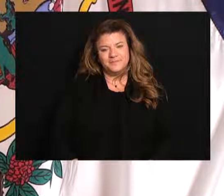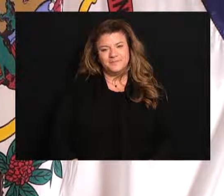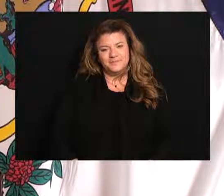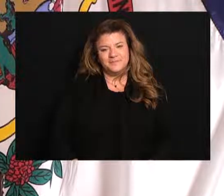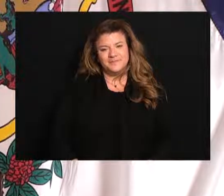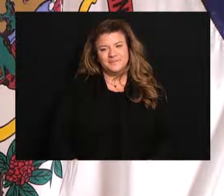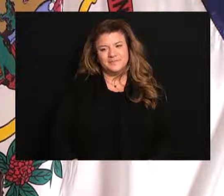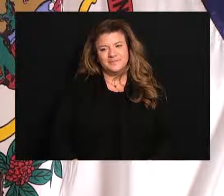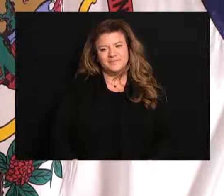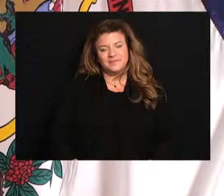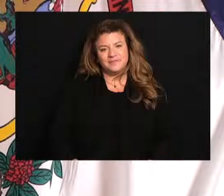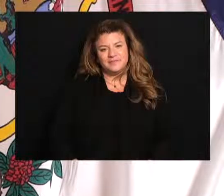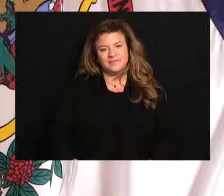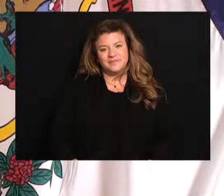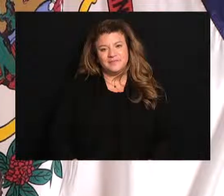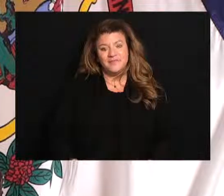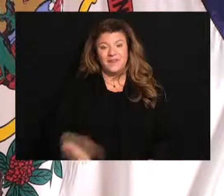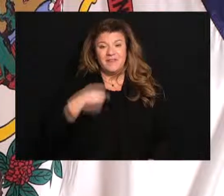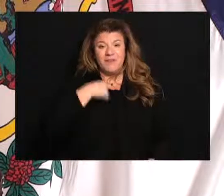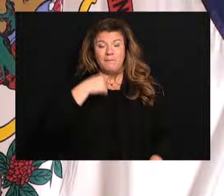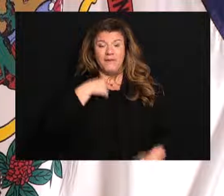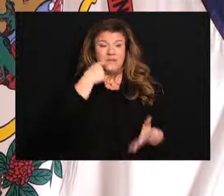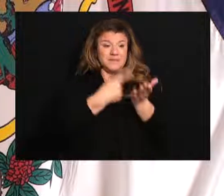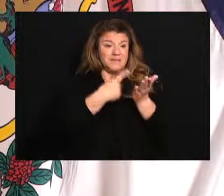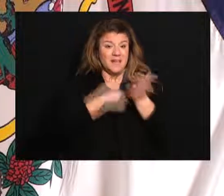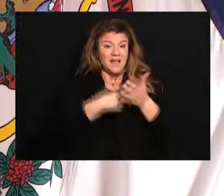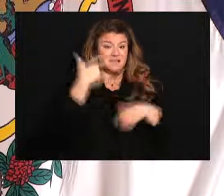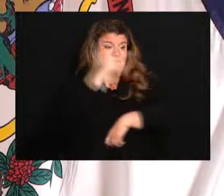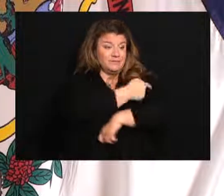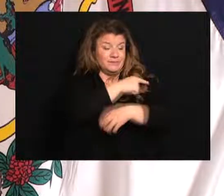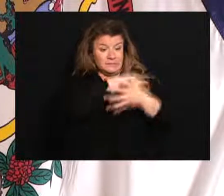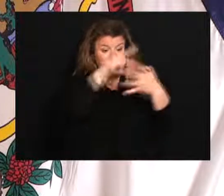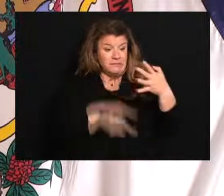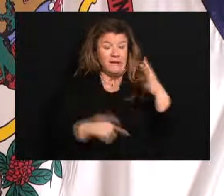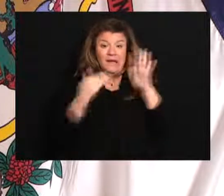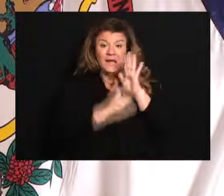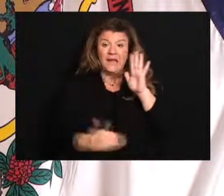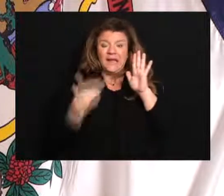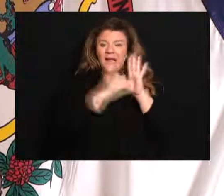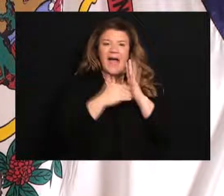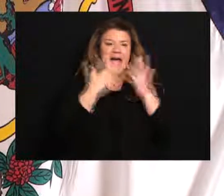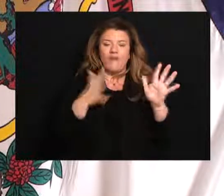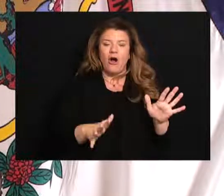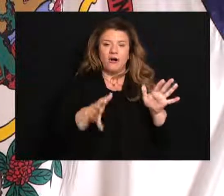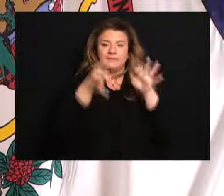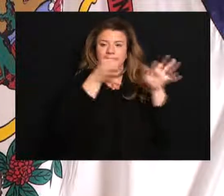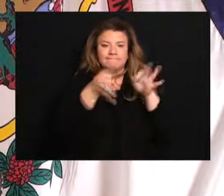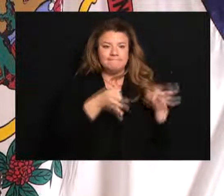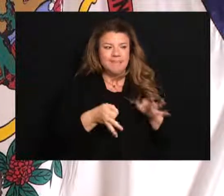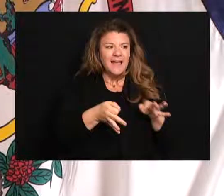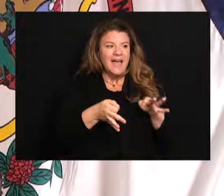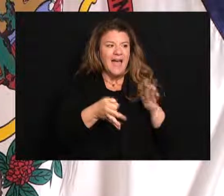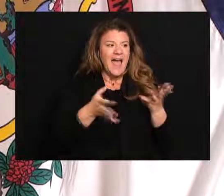There's no need me going back through all the booster information. I've already just been through that. I feel like I'm,